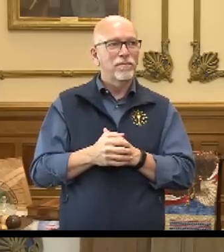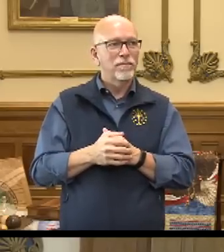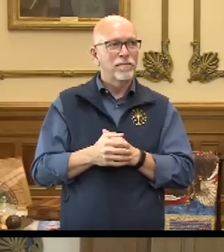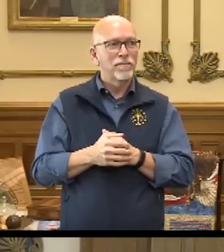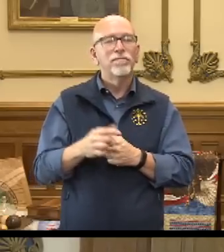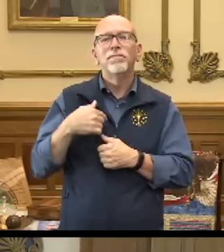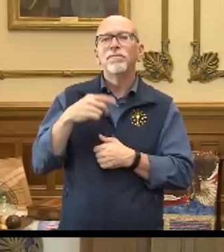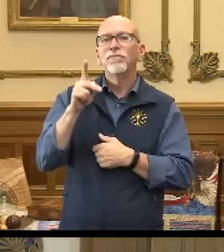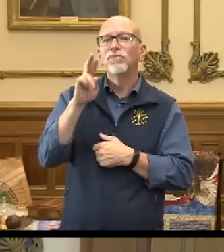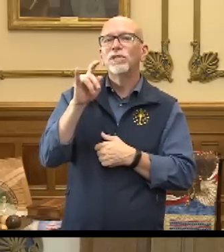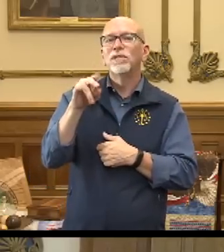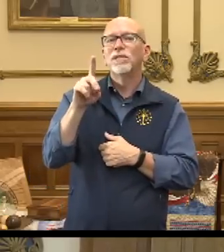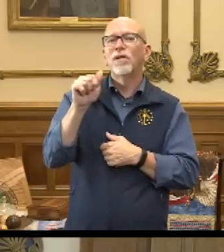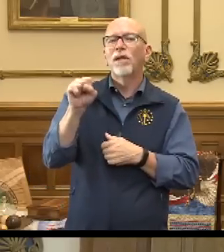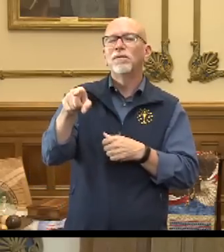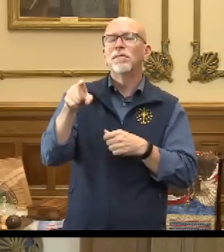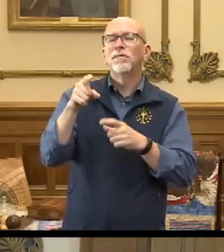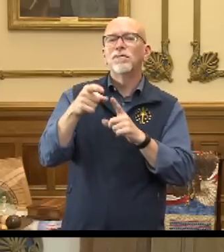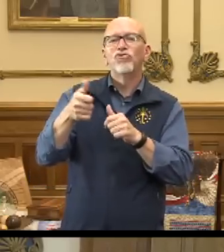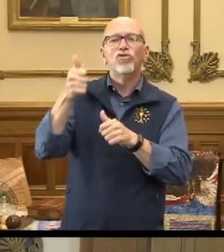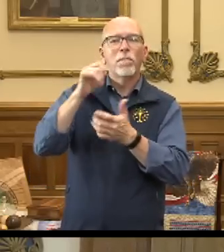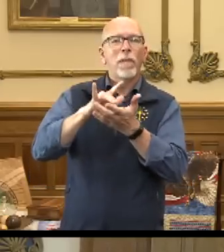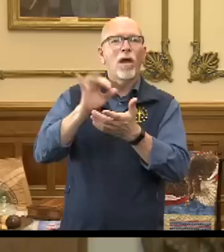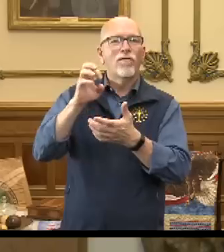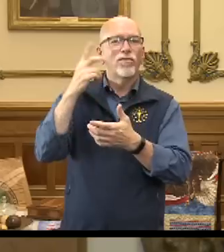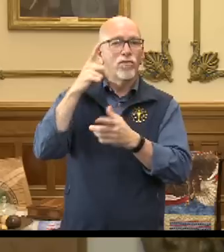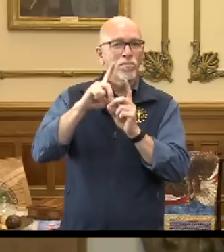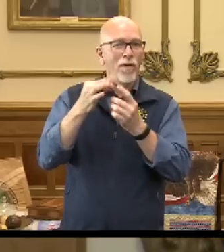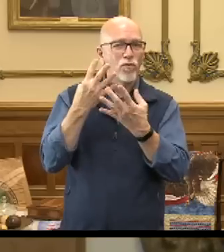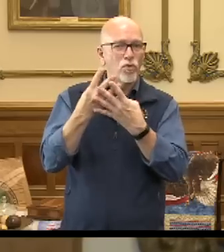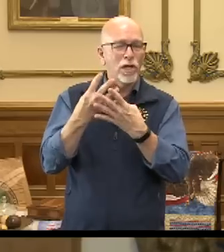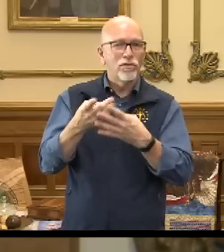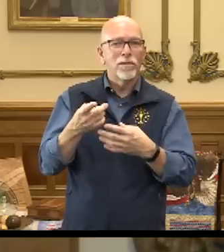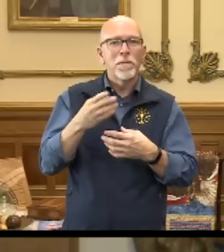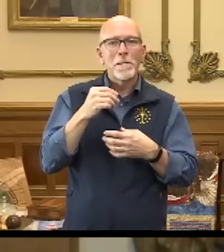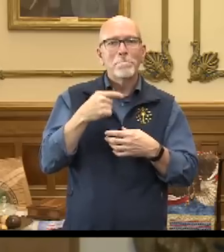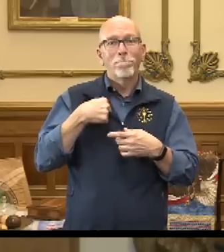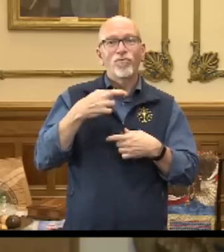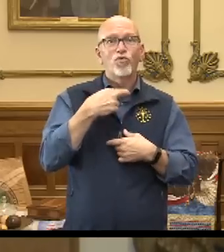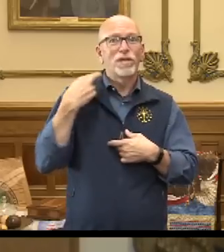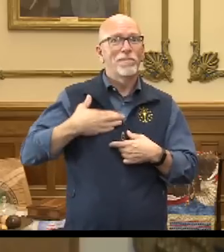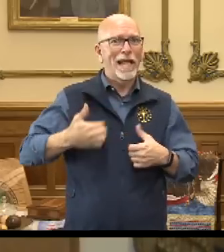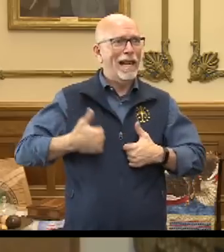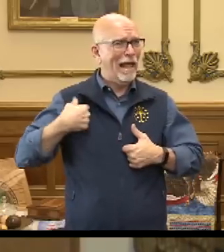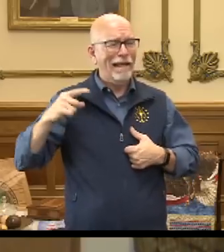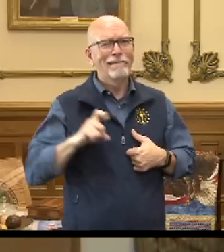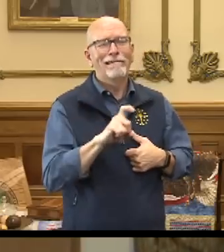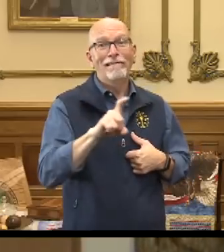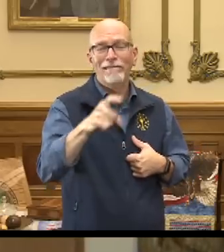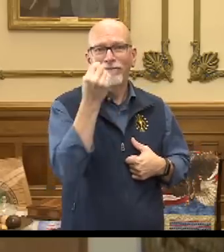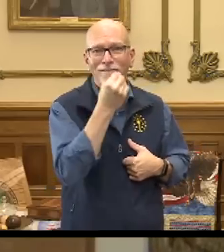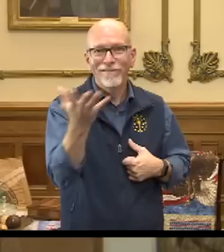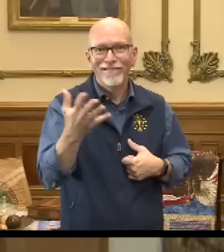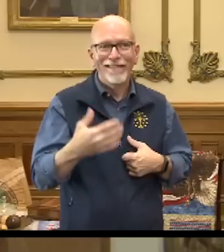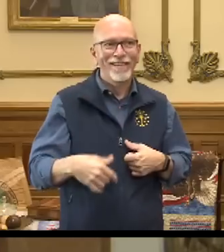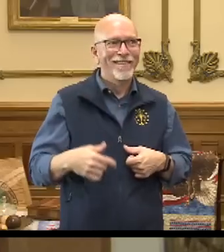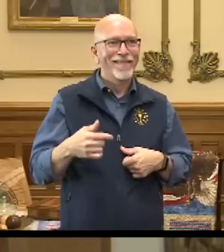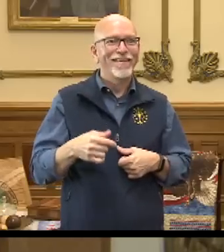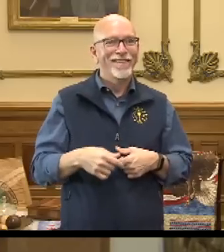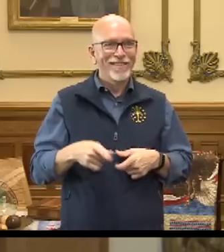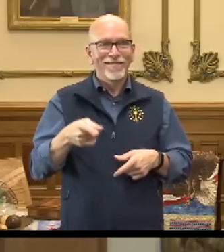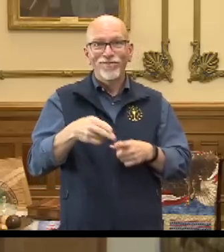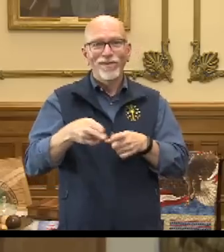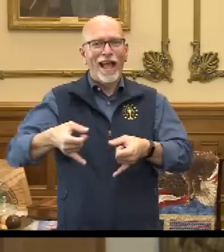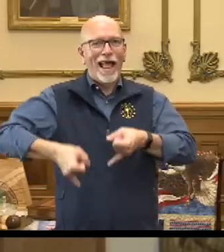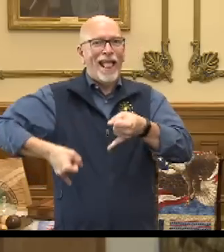This is Kristen Dosh, Chief Medical Officer for Indiana Department of Correction, and I risked my life to get up to this podium today. She has on